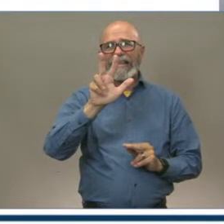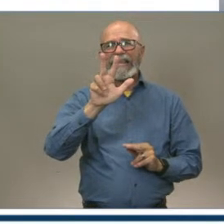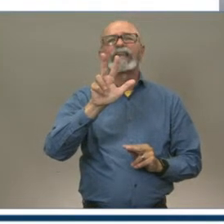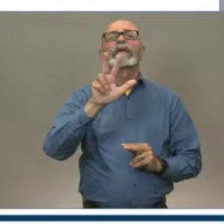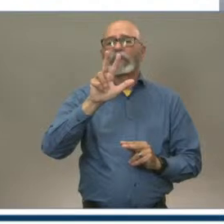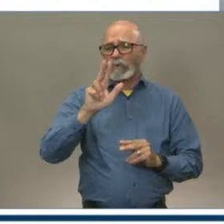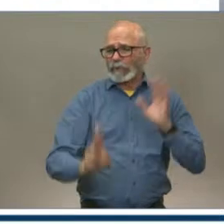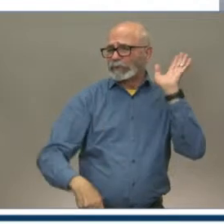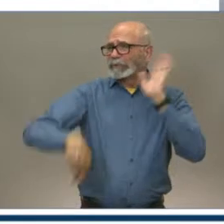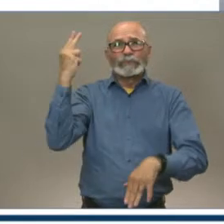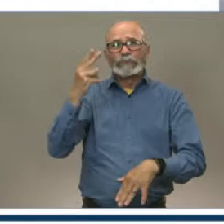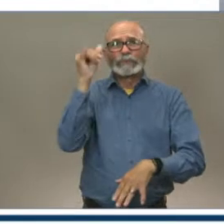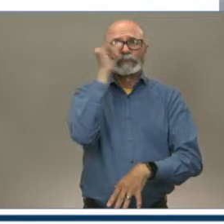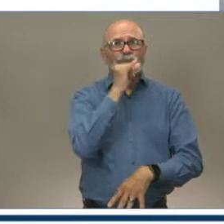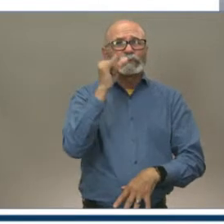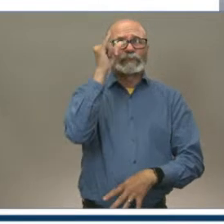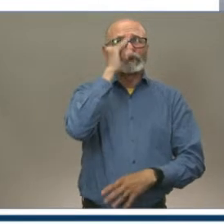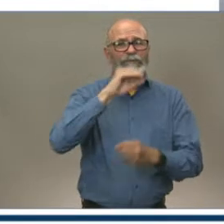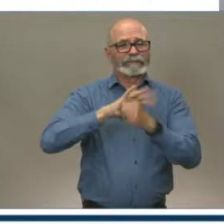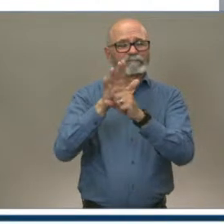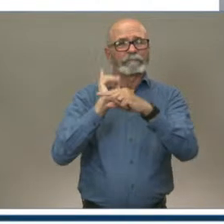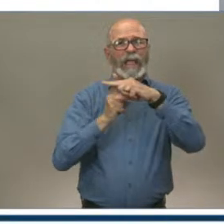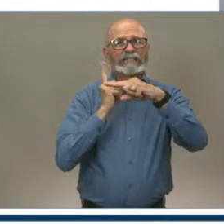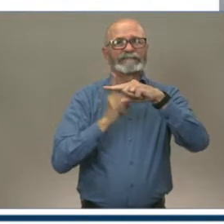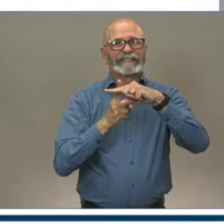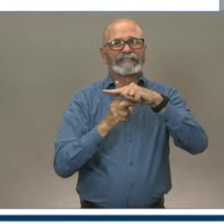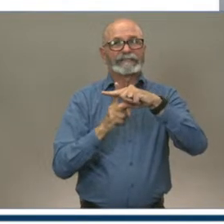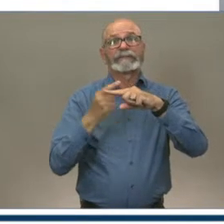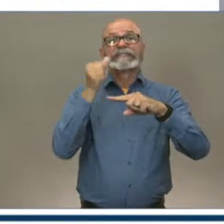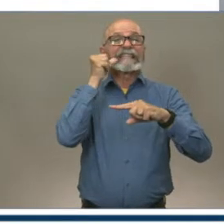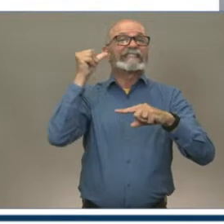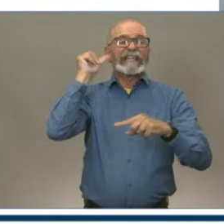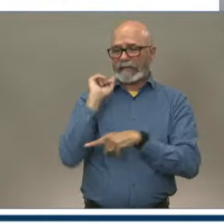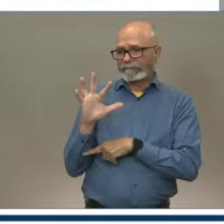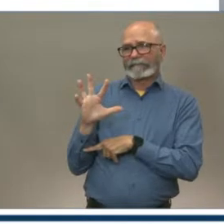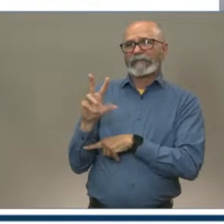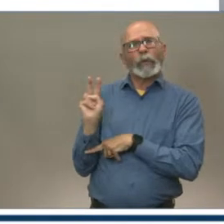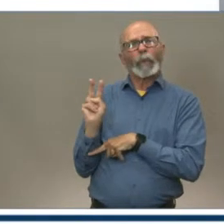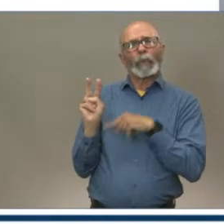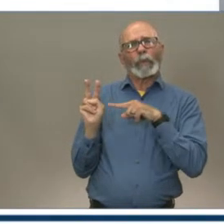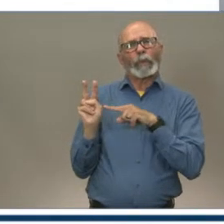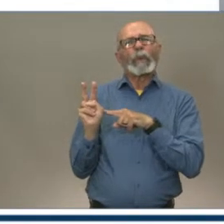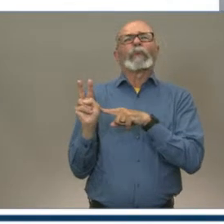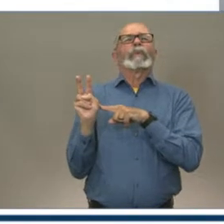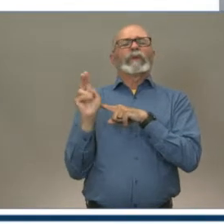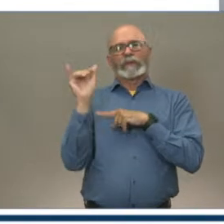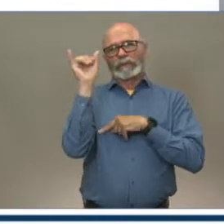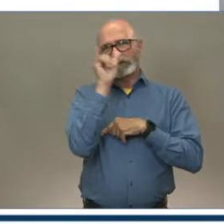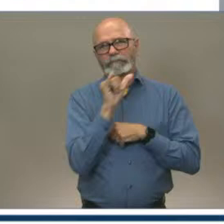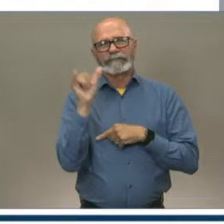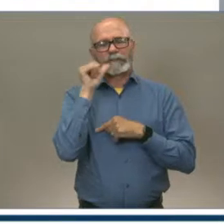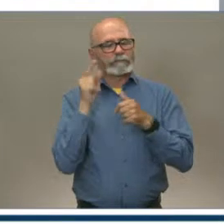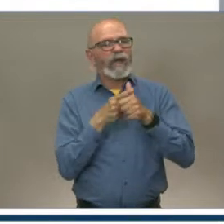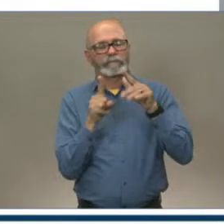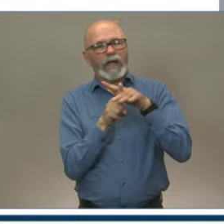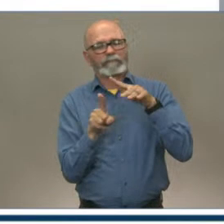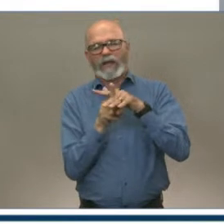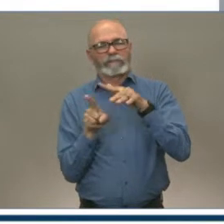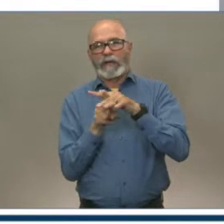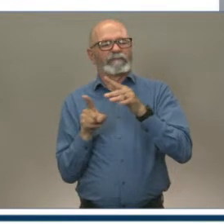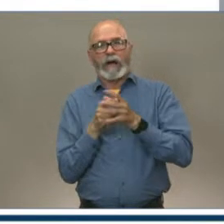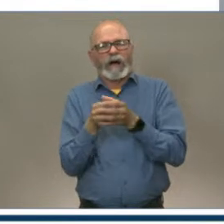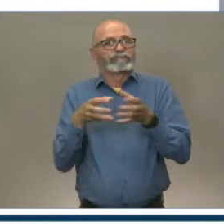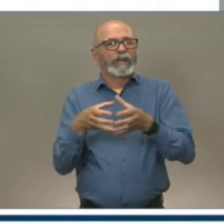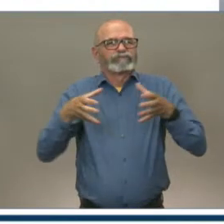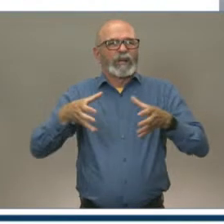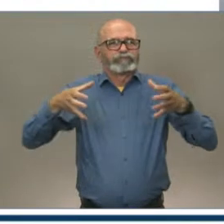entered our province. And 52 cases on Saturday, so we're seeing multiple days of double-digit cases.